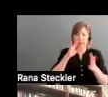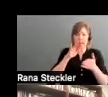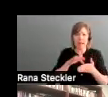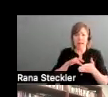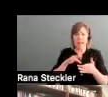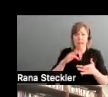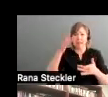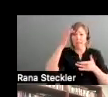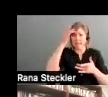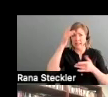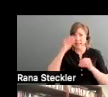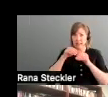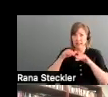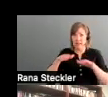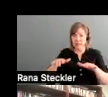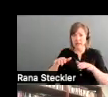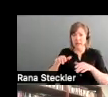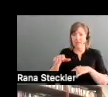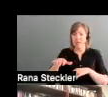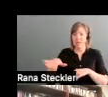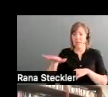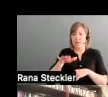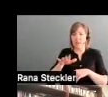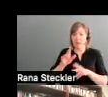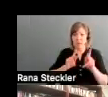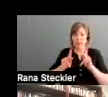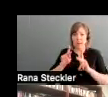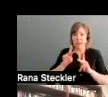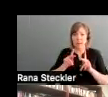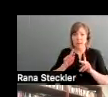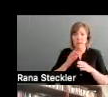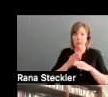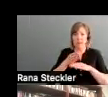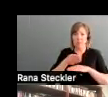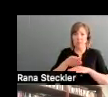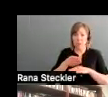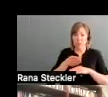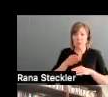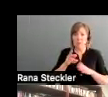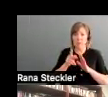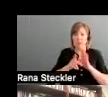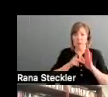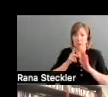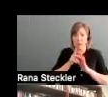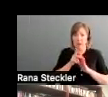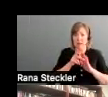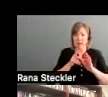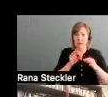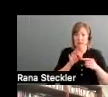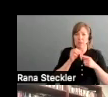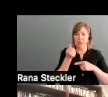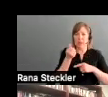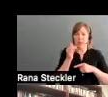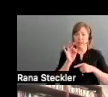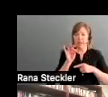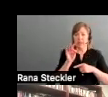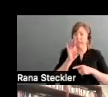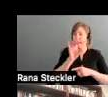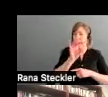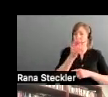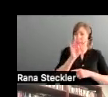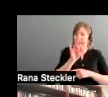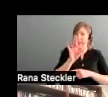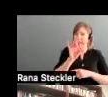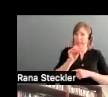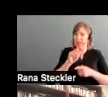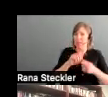of insanity among newly freed people in the post-emancipation period, especially in the 1880s and the 1890s, in which